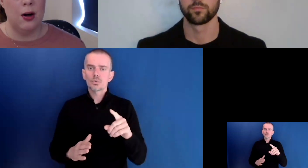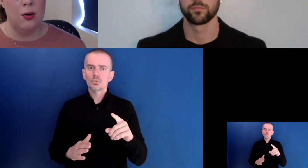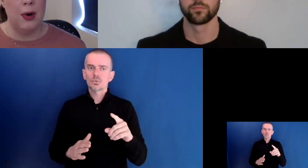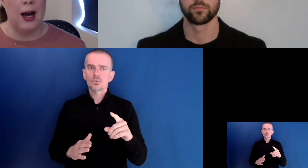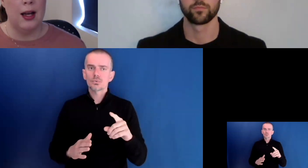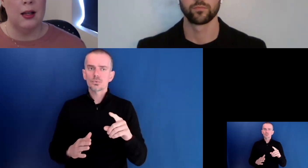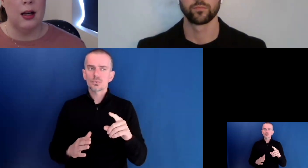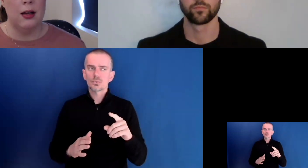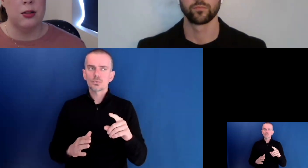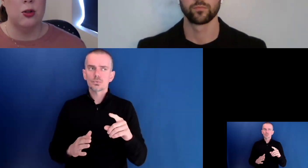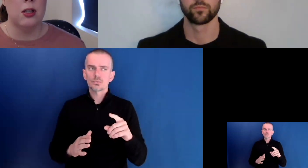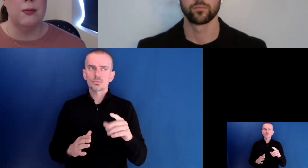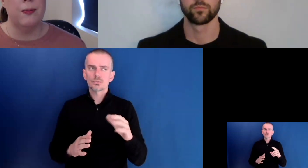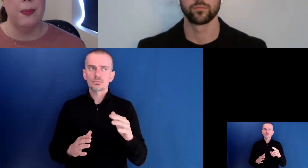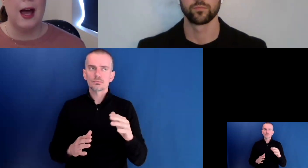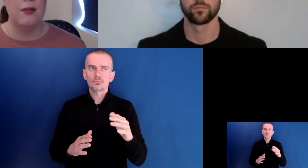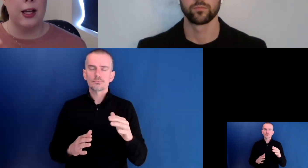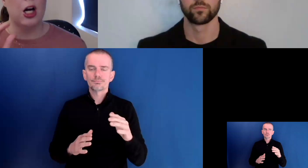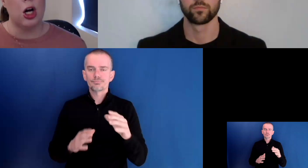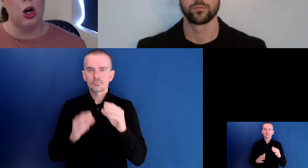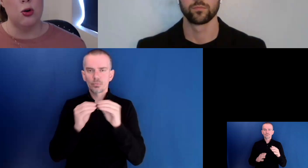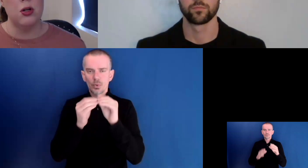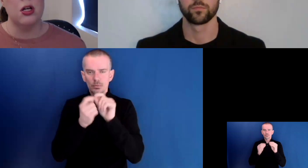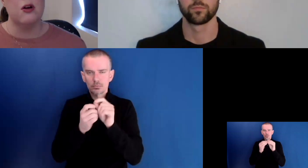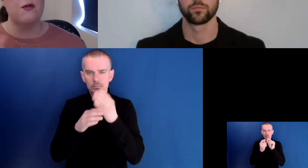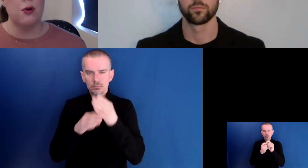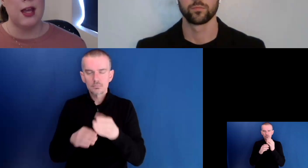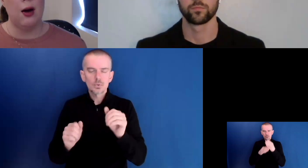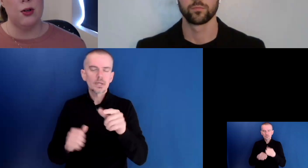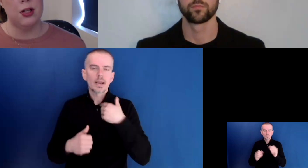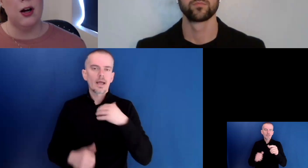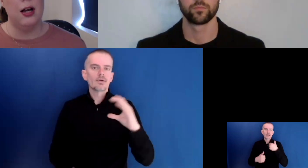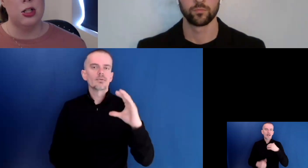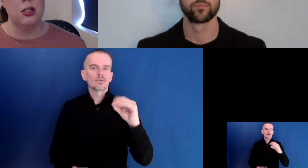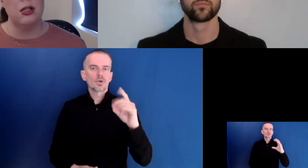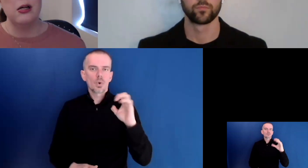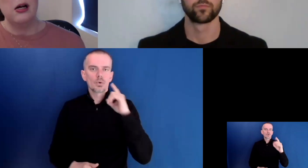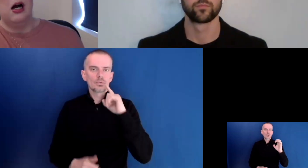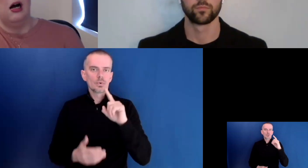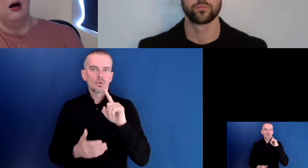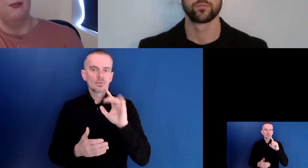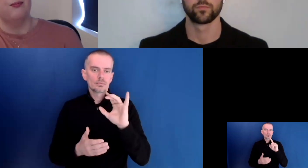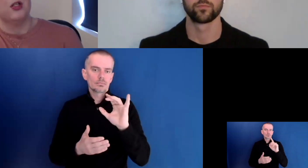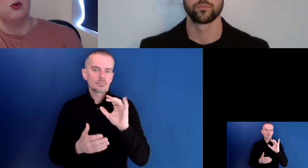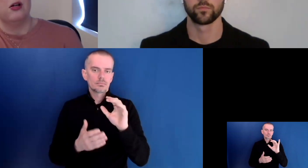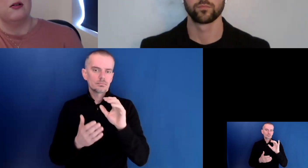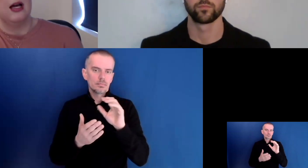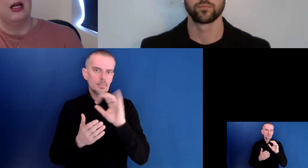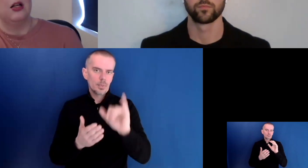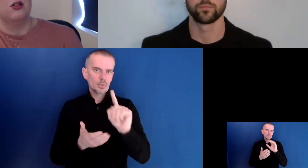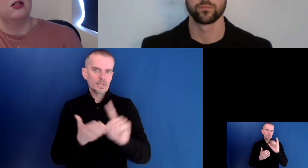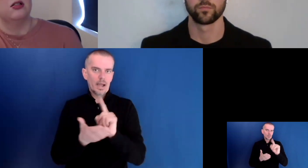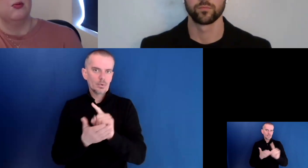break it down by, so you could have like a code for the hours that are entered. So